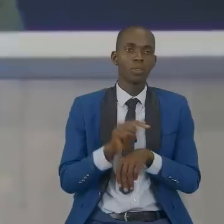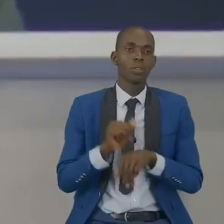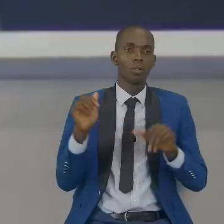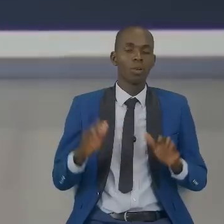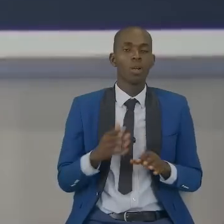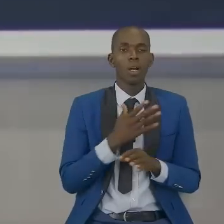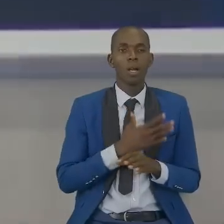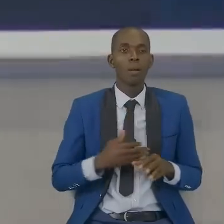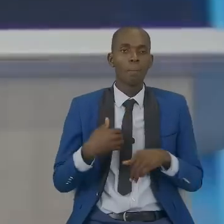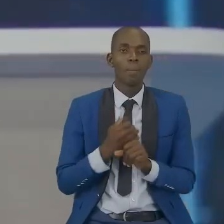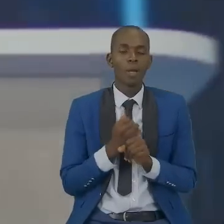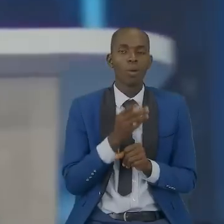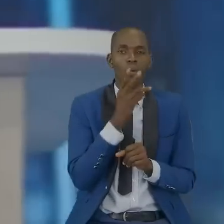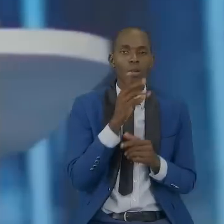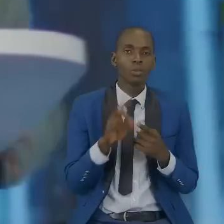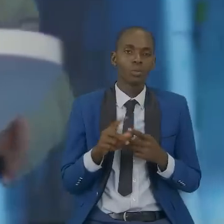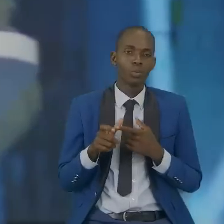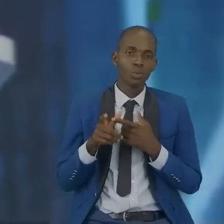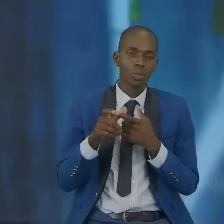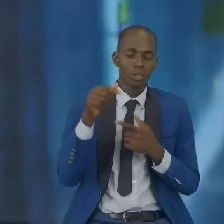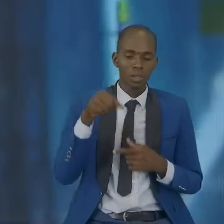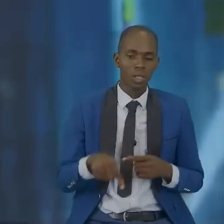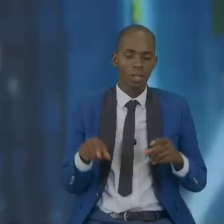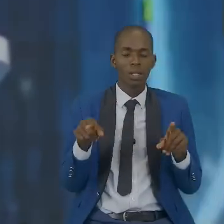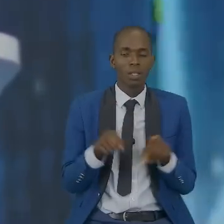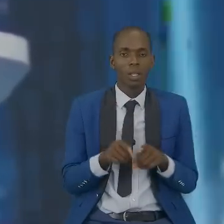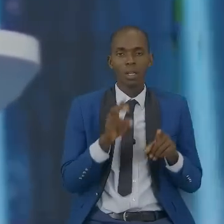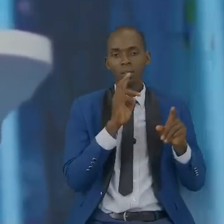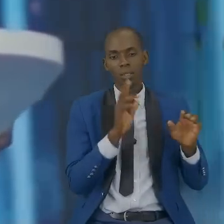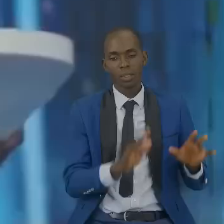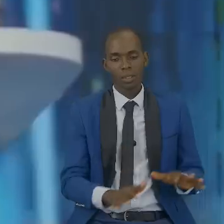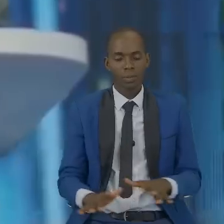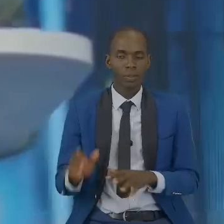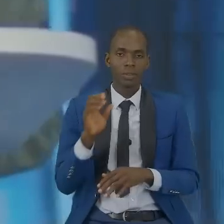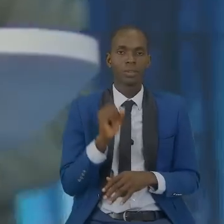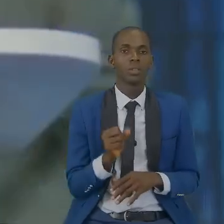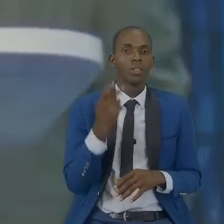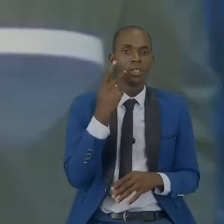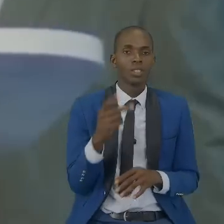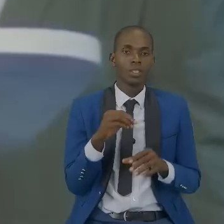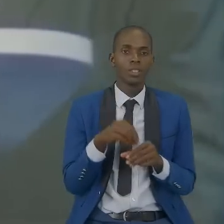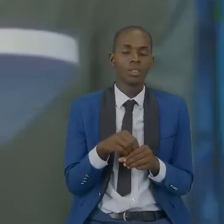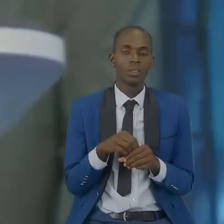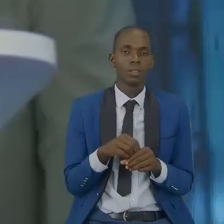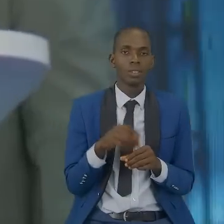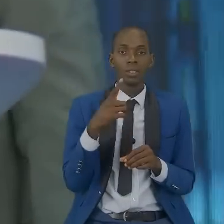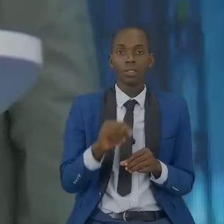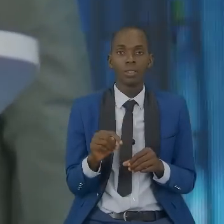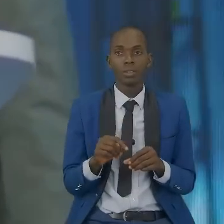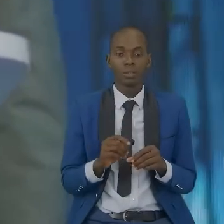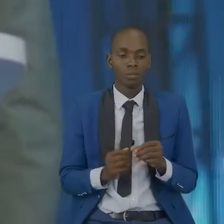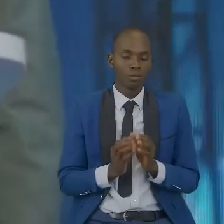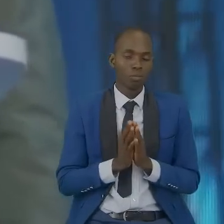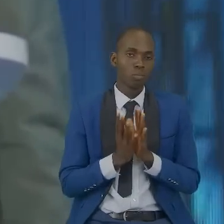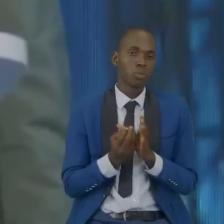caused waters to run down like rivers. We're looking at the fountain